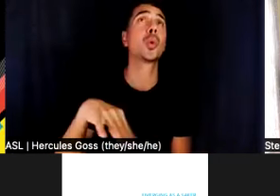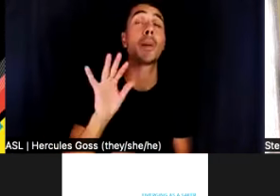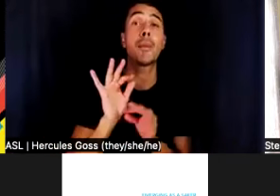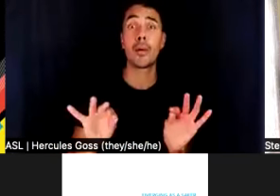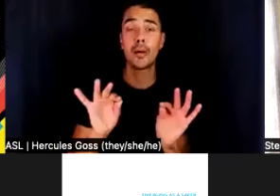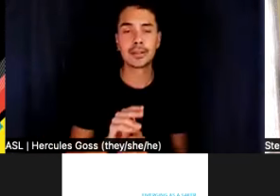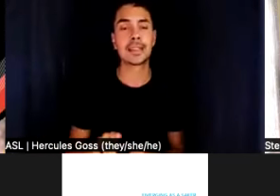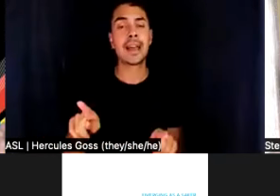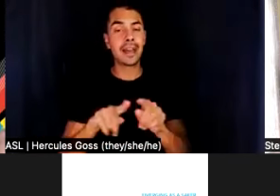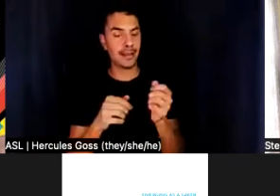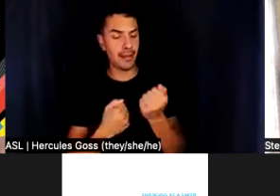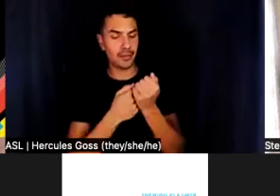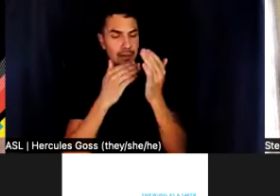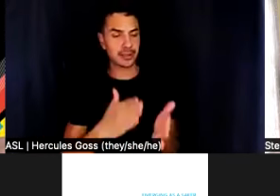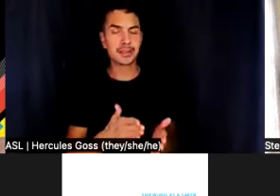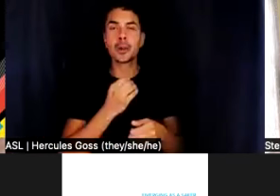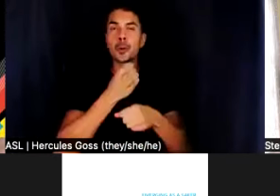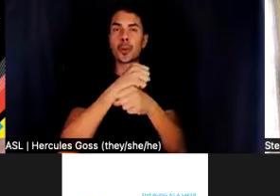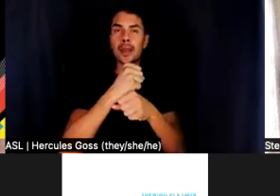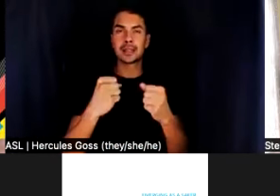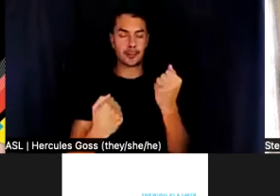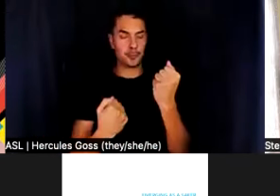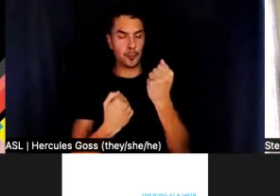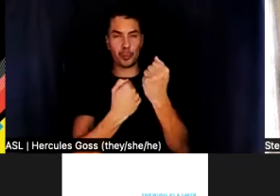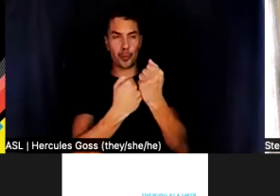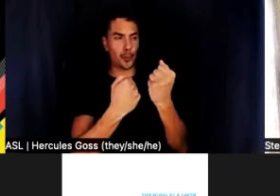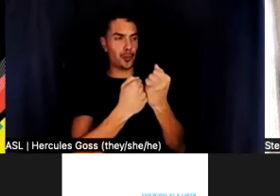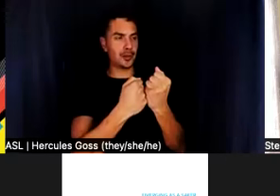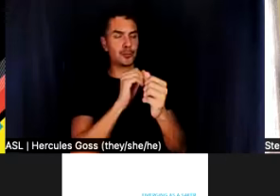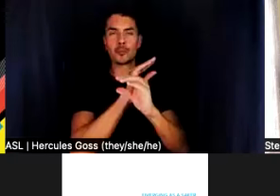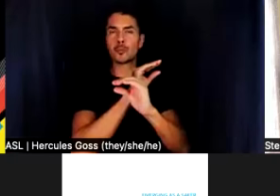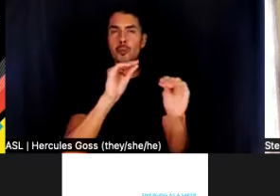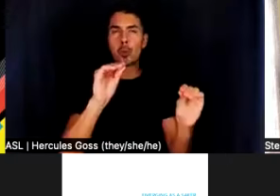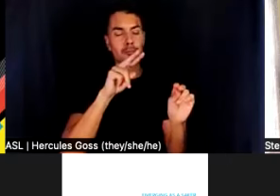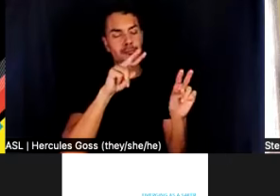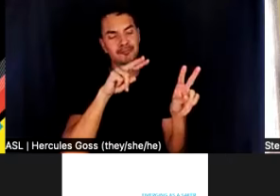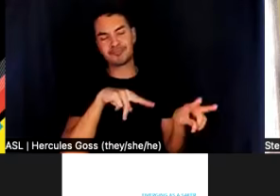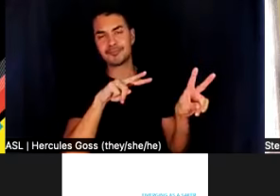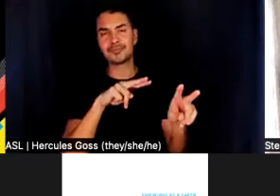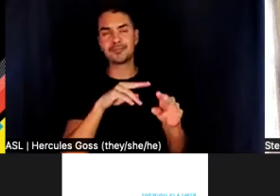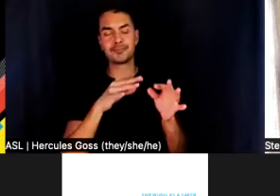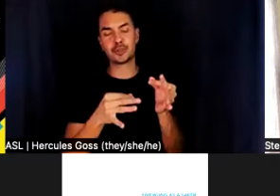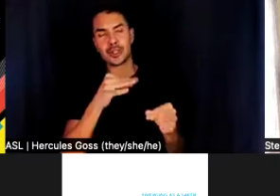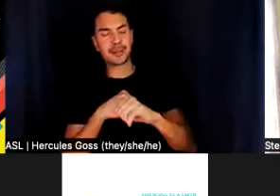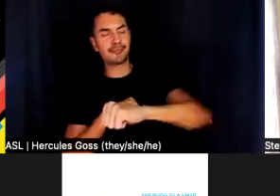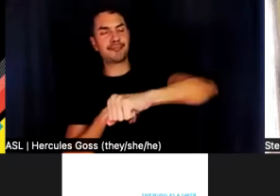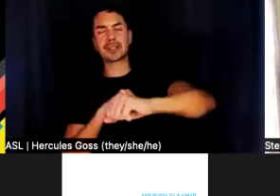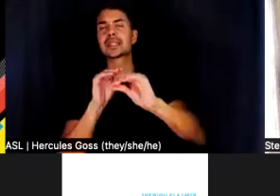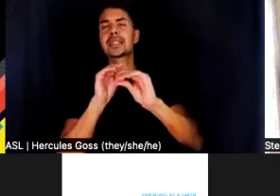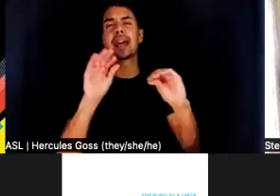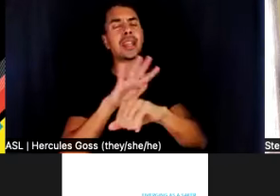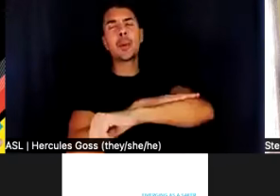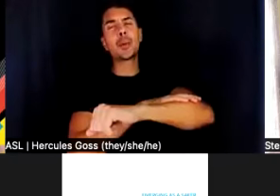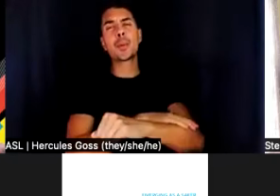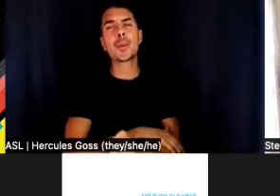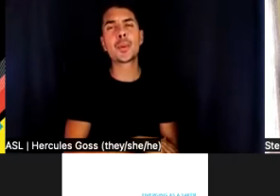having that support, creating that supportive and unbiased, unjudgmental. And so like even like